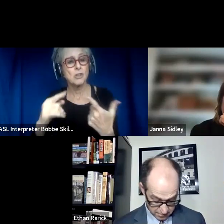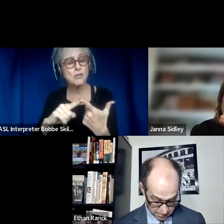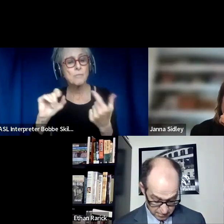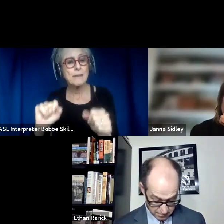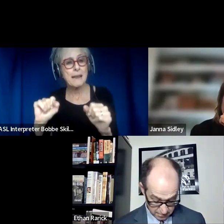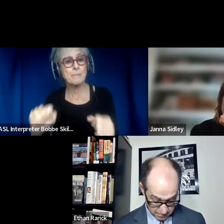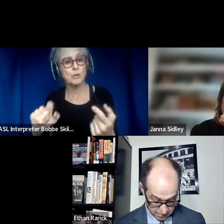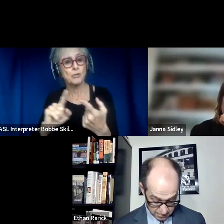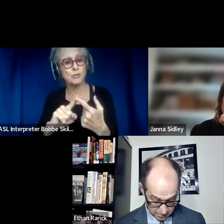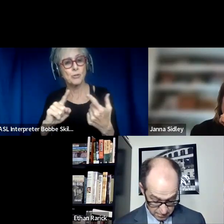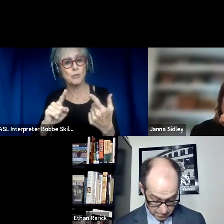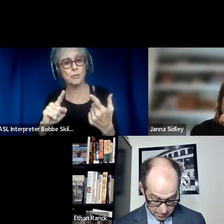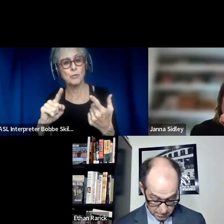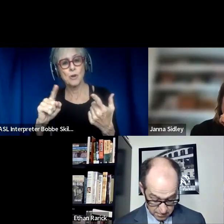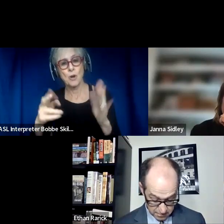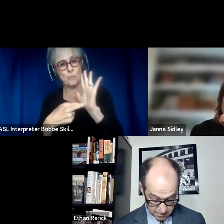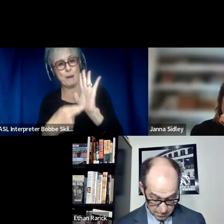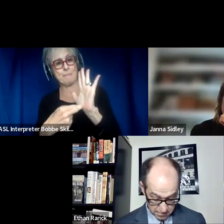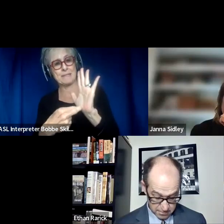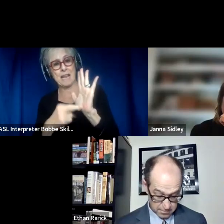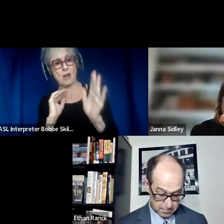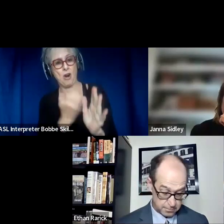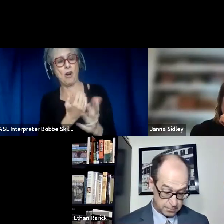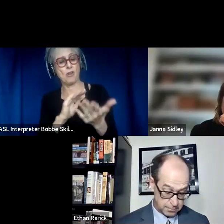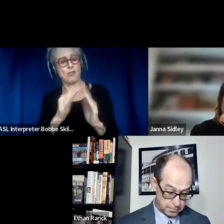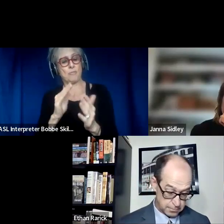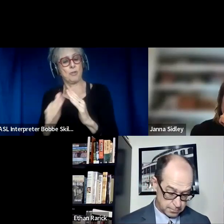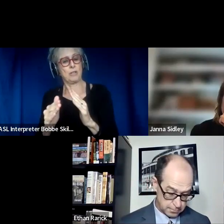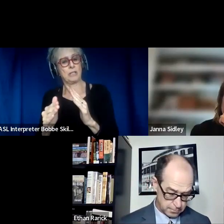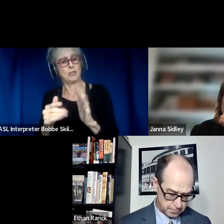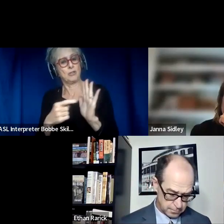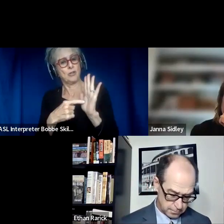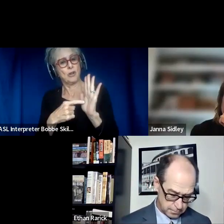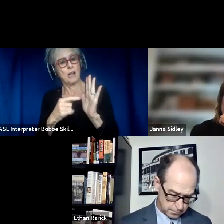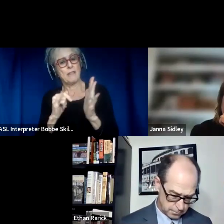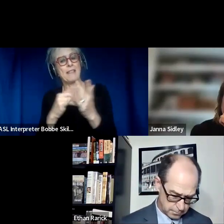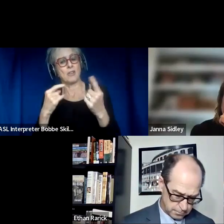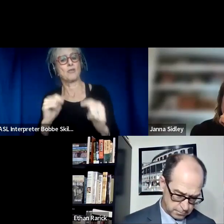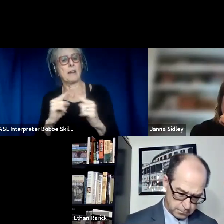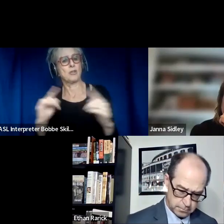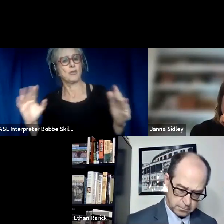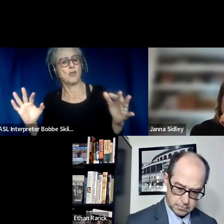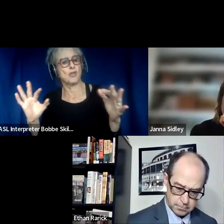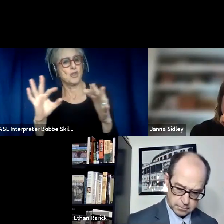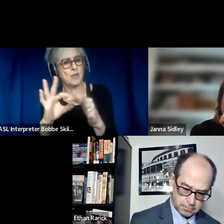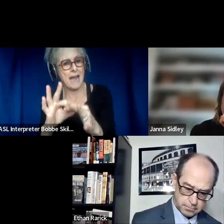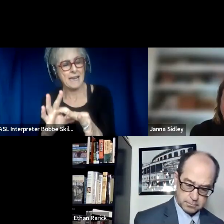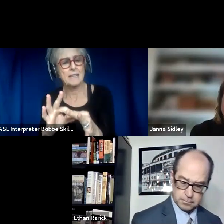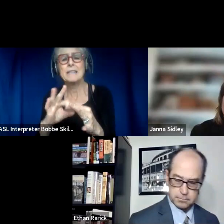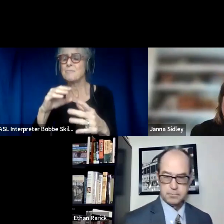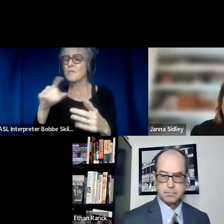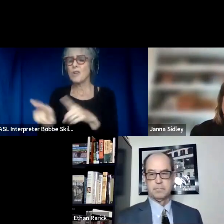be representative of the community that they are uniting. In addition to that, there are